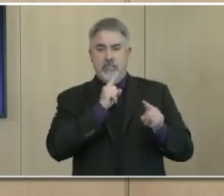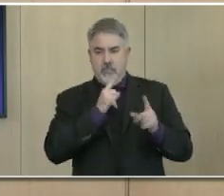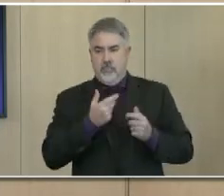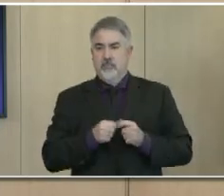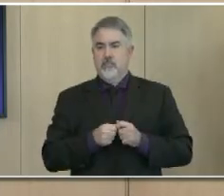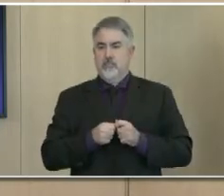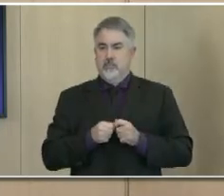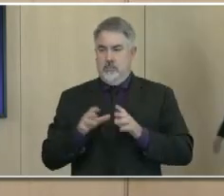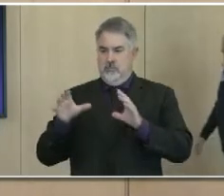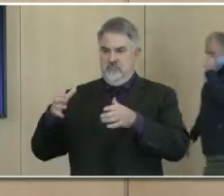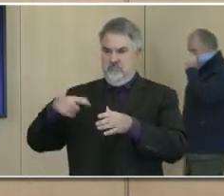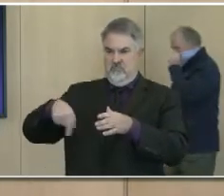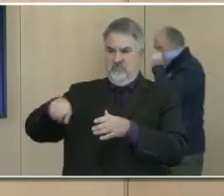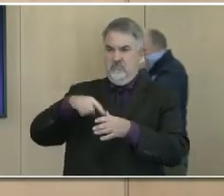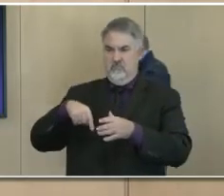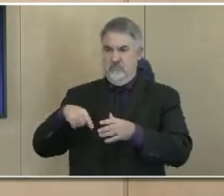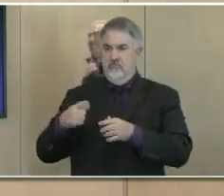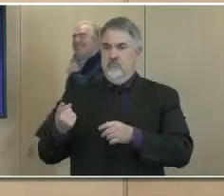up.